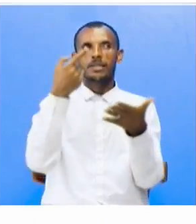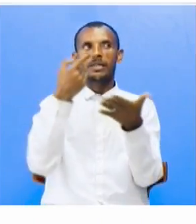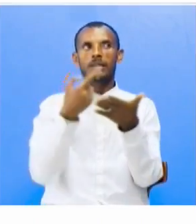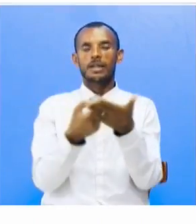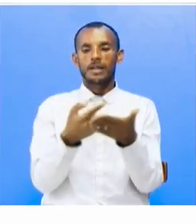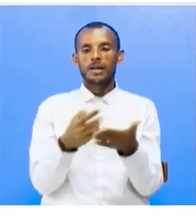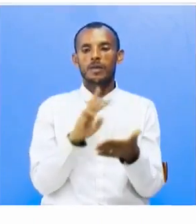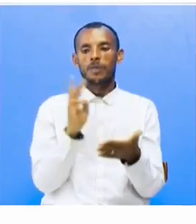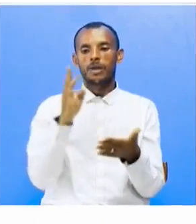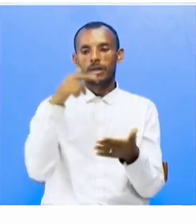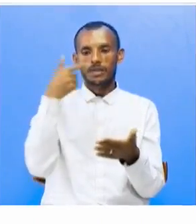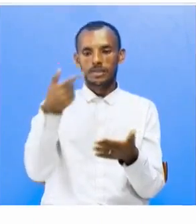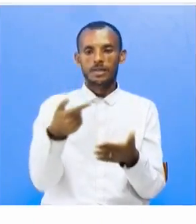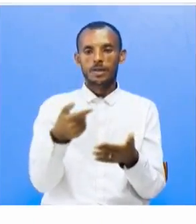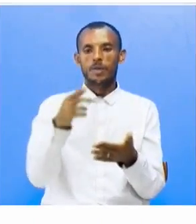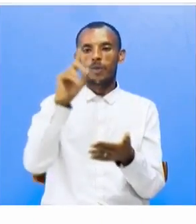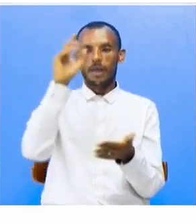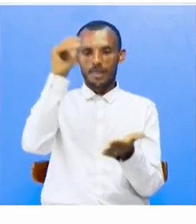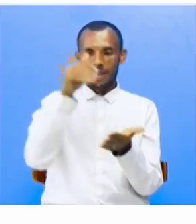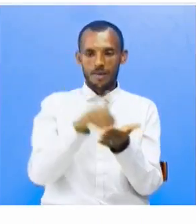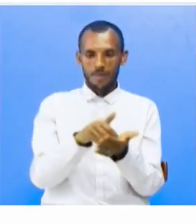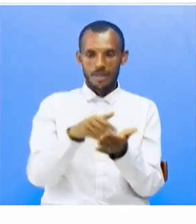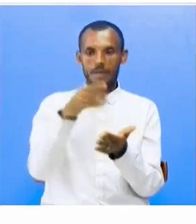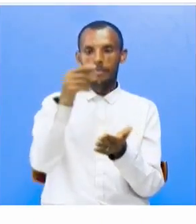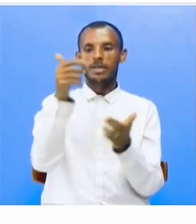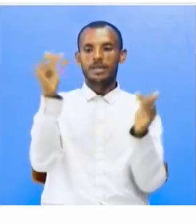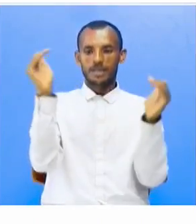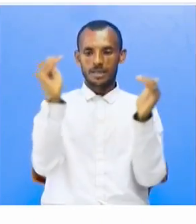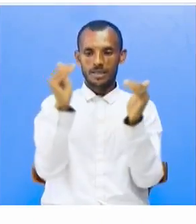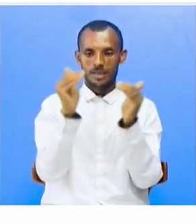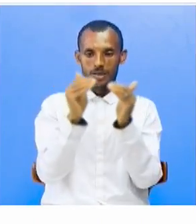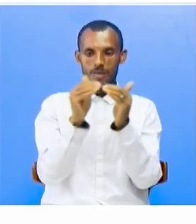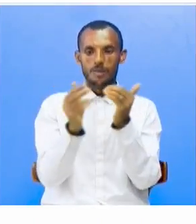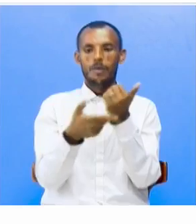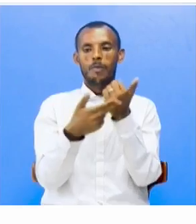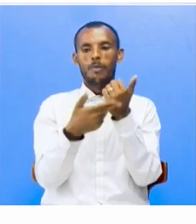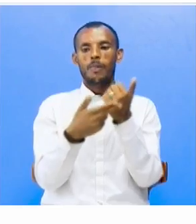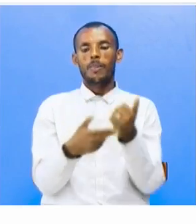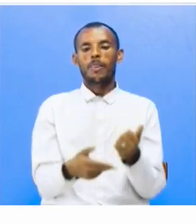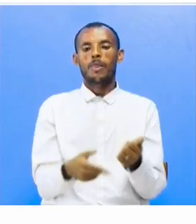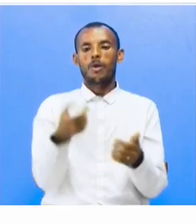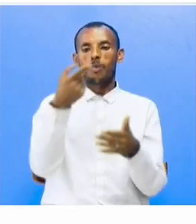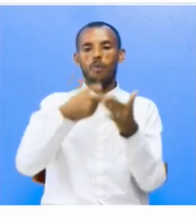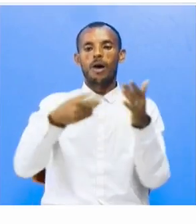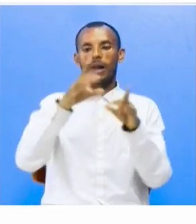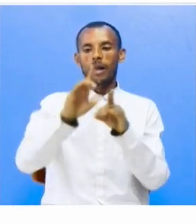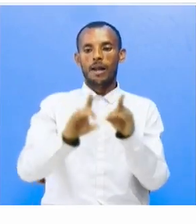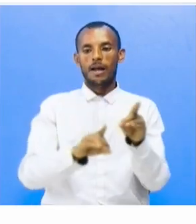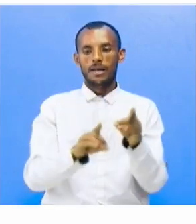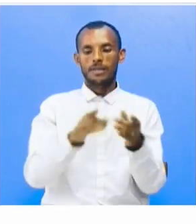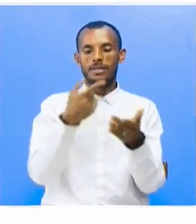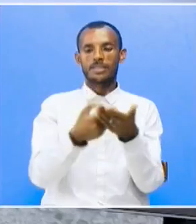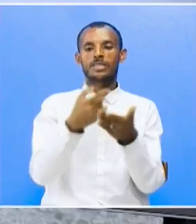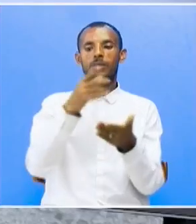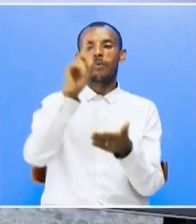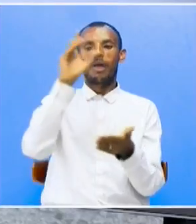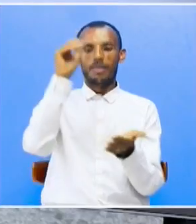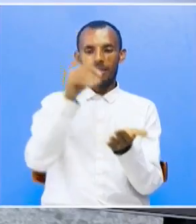says 1,000 birr is deposited. What does this 1,000